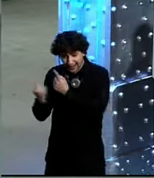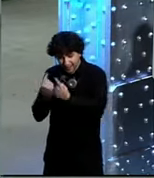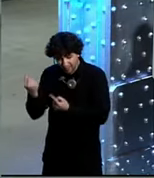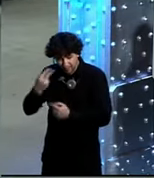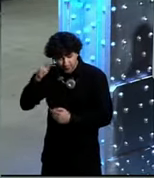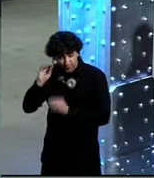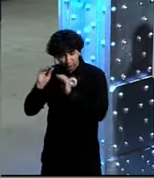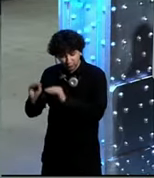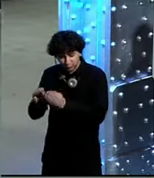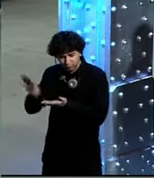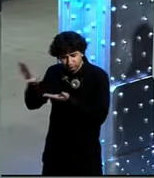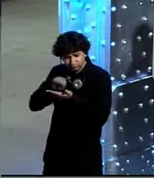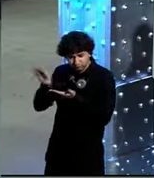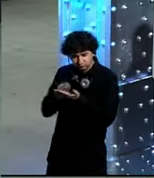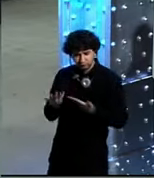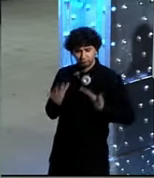medium,